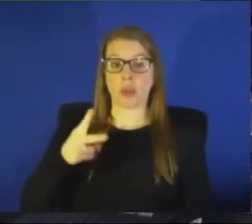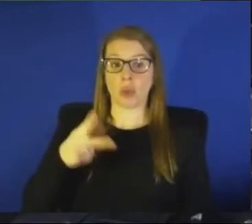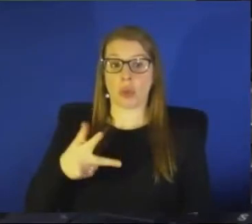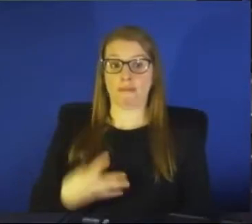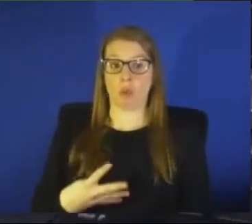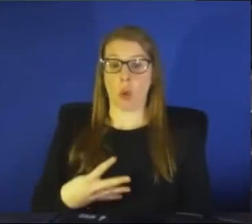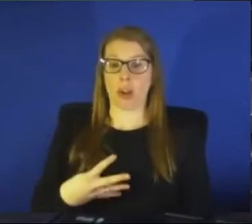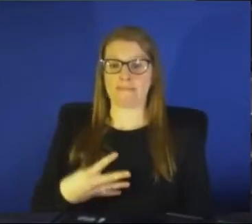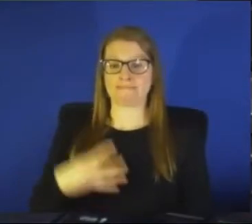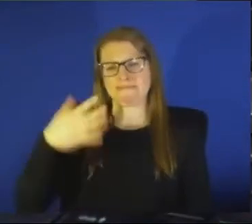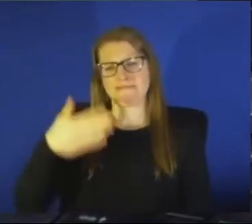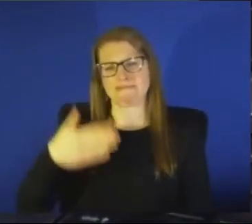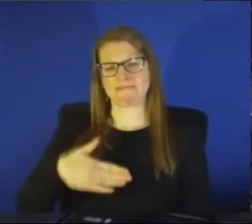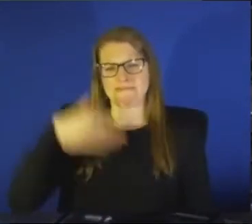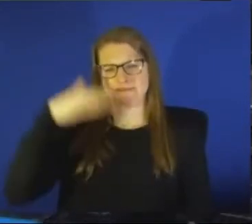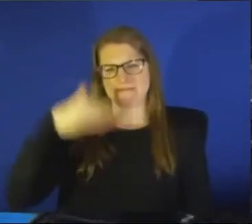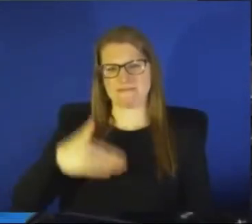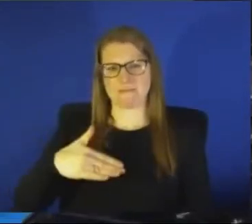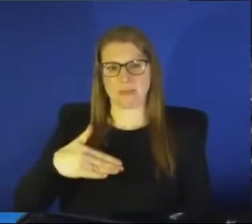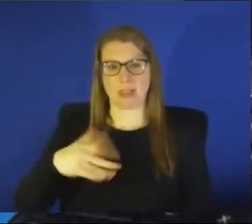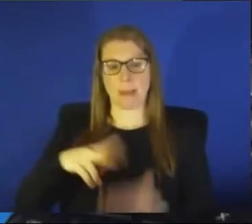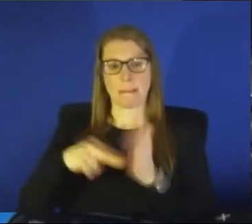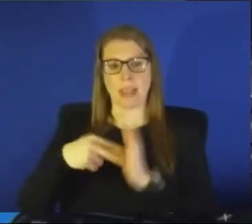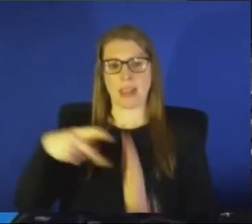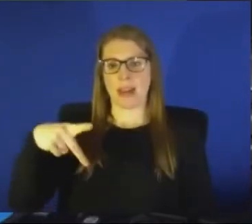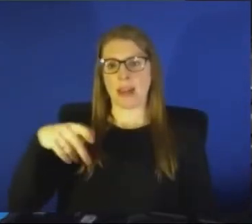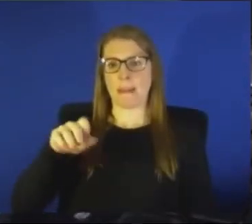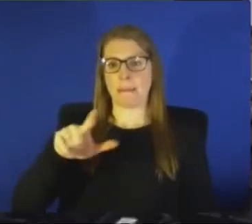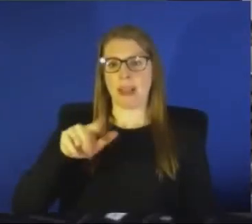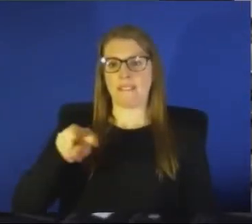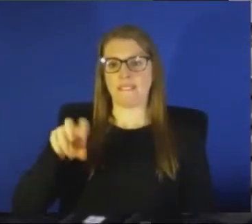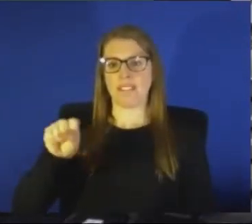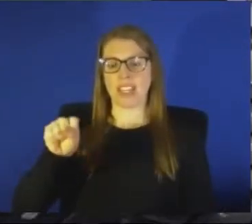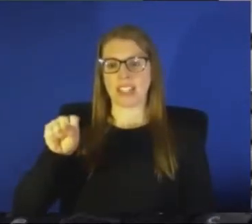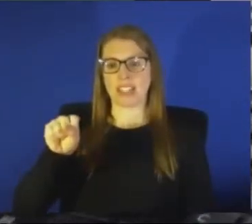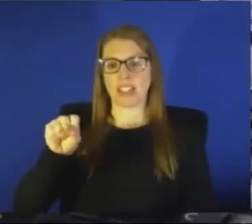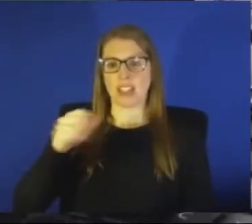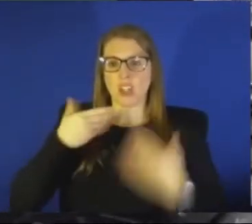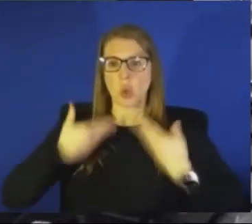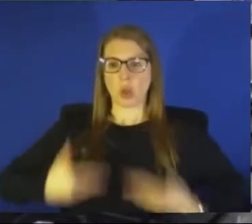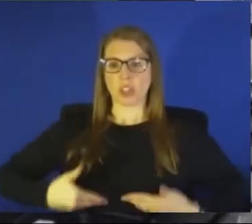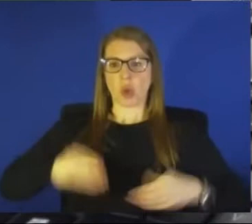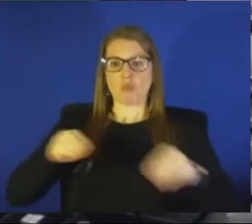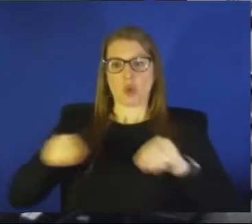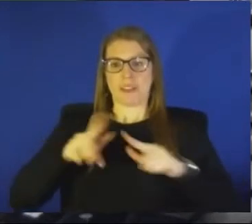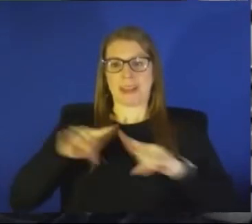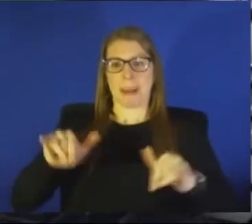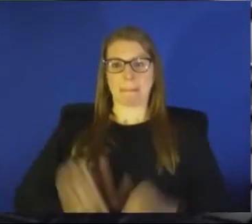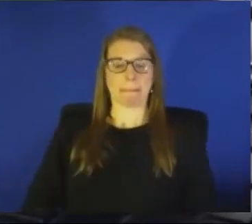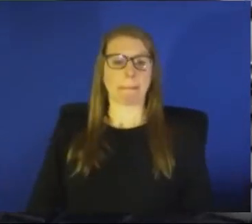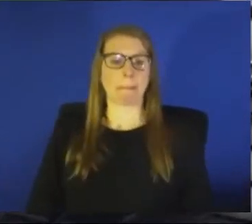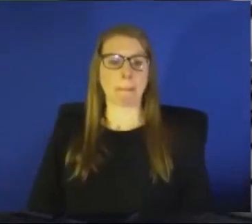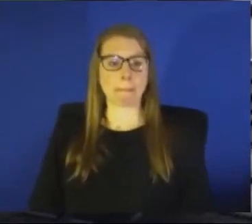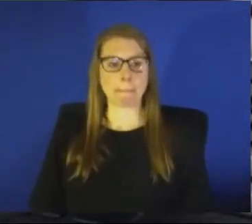in the same order, but that just means your pelvis and your torso Okay, so kind of let's moved see. at the same I'm time. going to do it. Clip, keep it there. Let me see if I do it right this time.